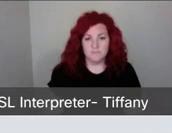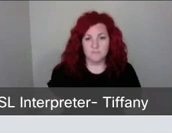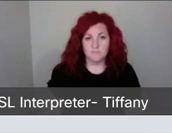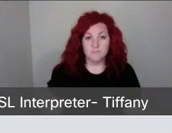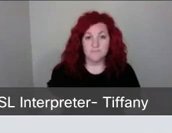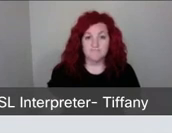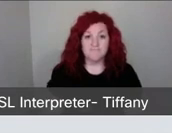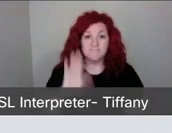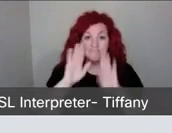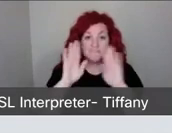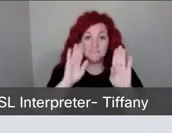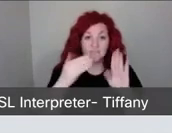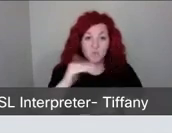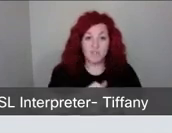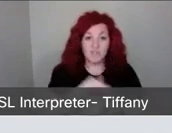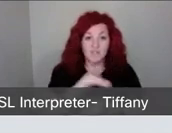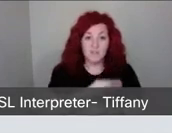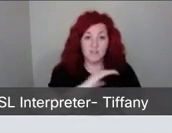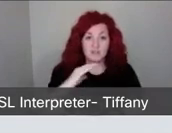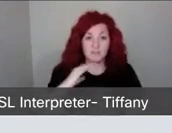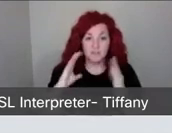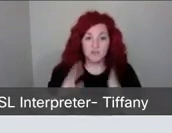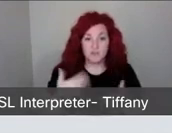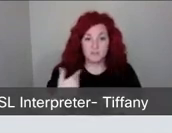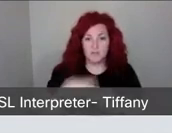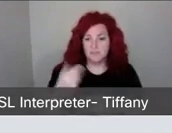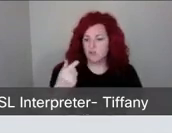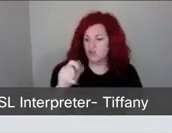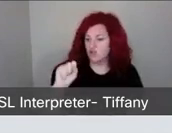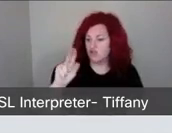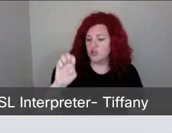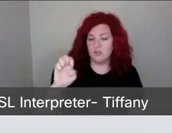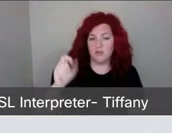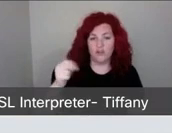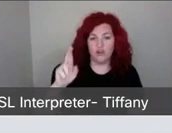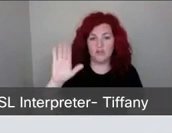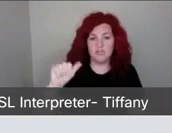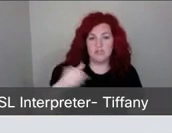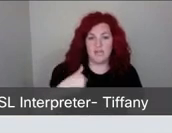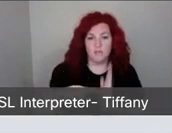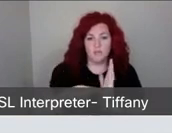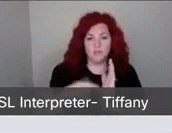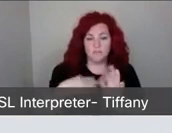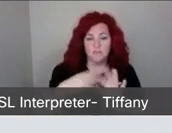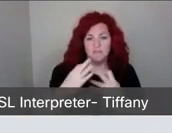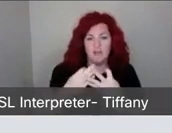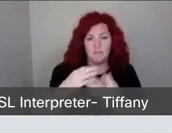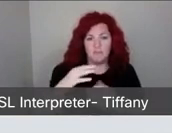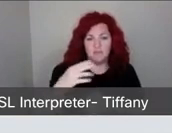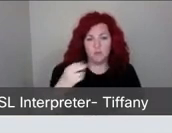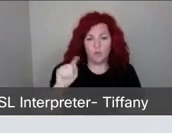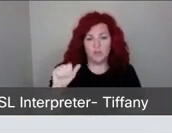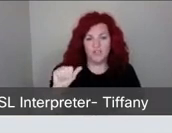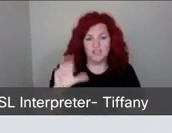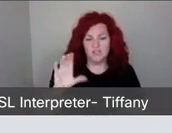Hello, good evening, Commissioner. My name is Giselle Garcia, and I'm here representing Mi Familia Vota, which is a civic